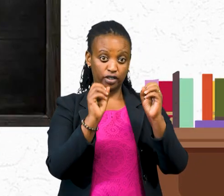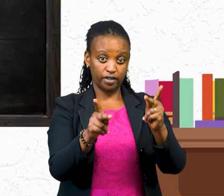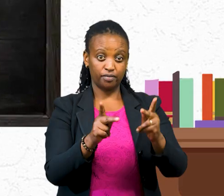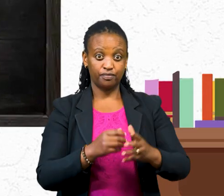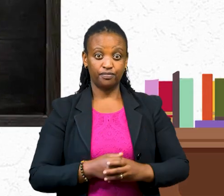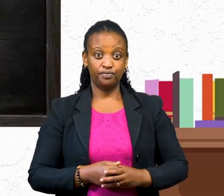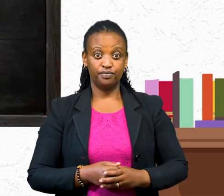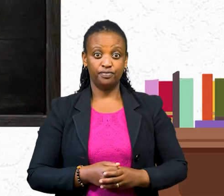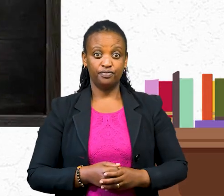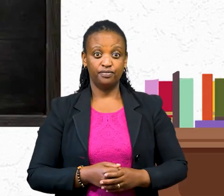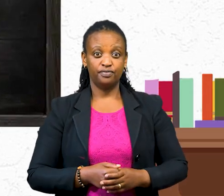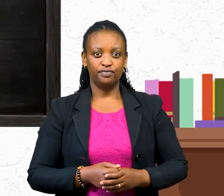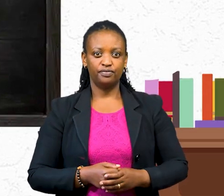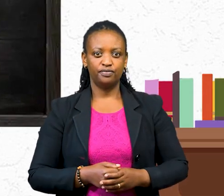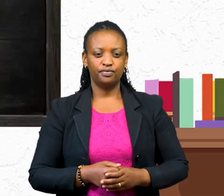Okay?